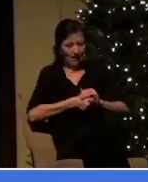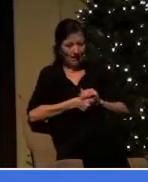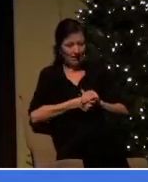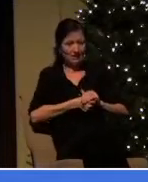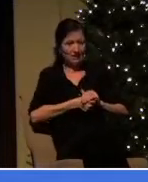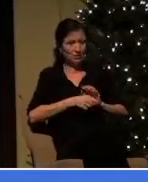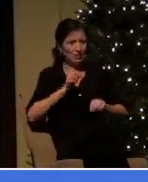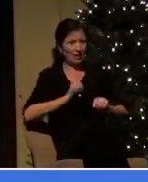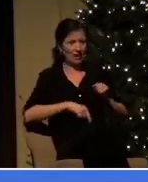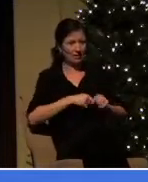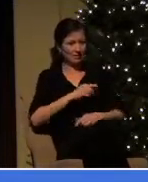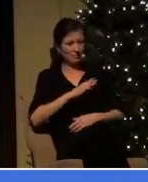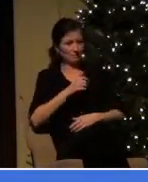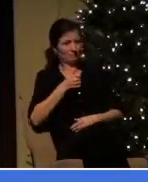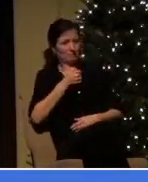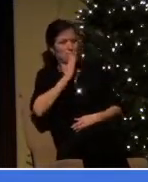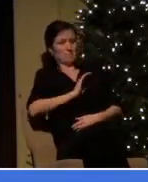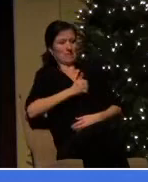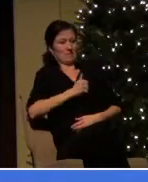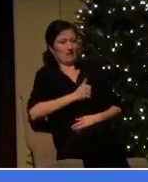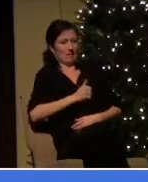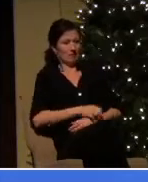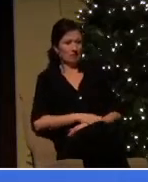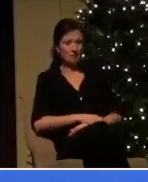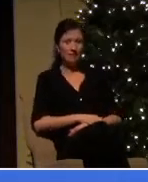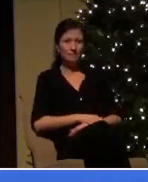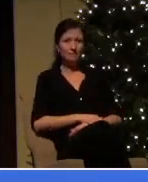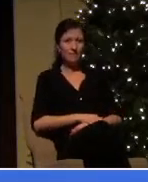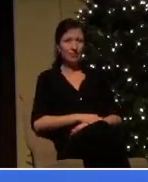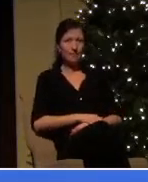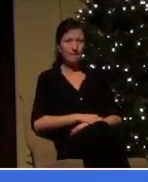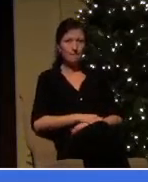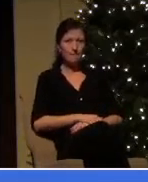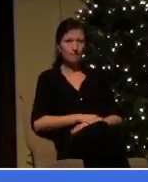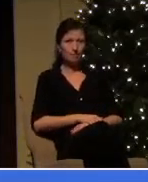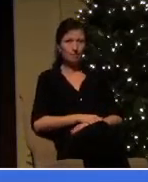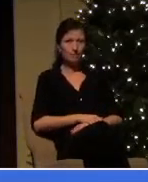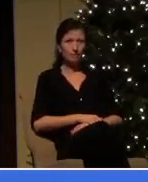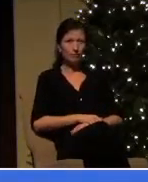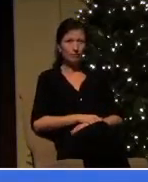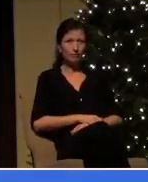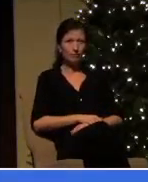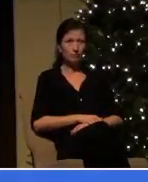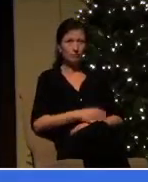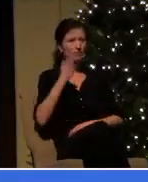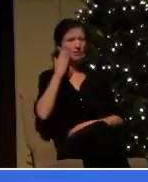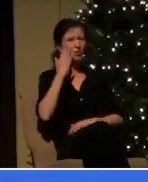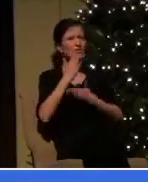loss to the kingdom. If you marry to that kind of a person, then you know that you've got to do all the work in order to engage and to